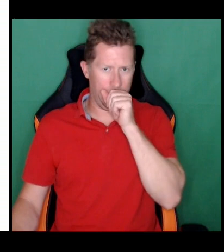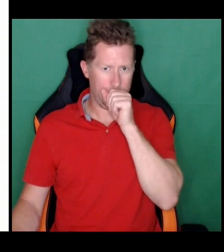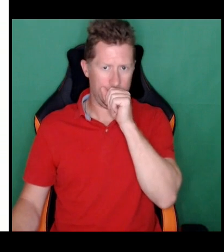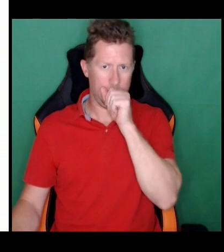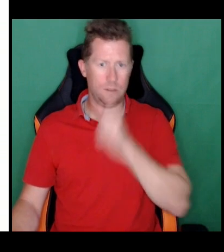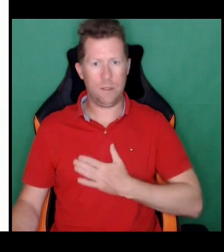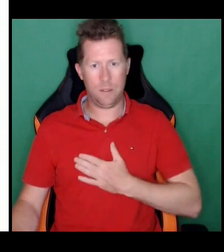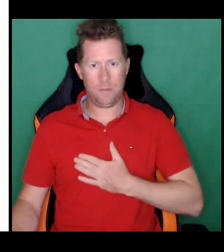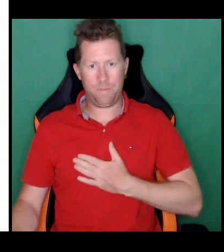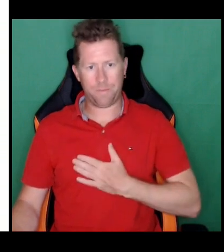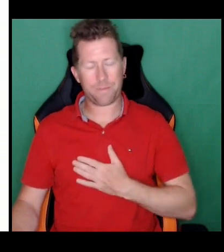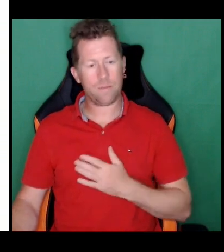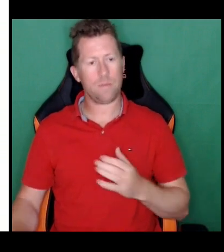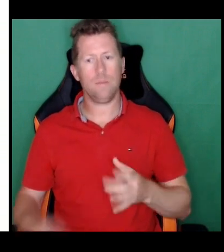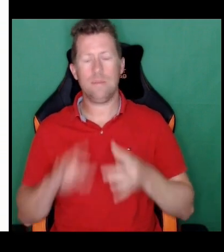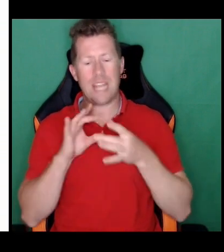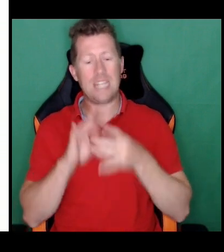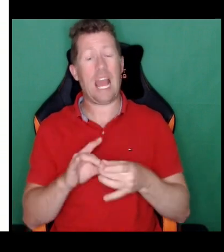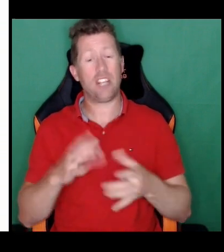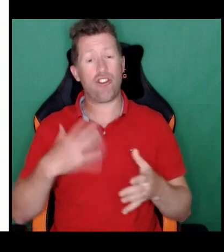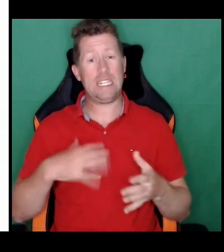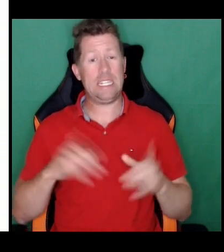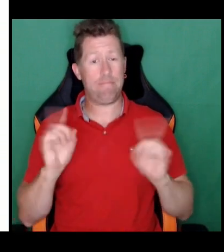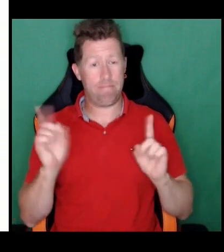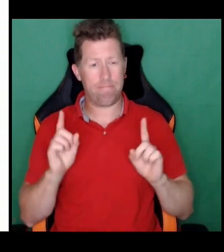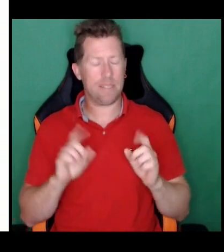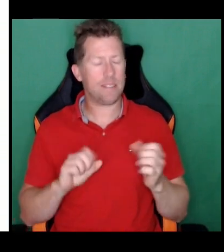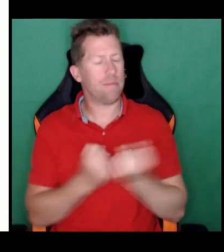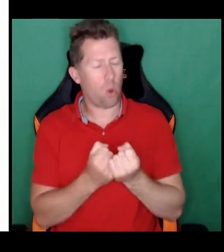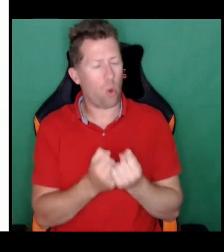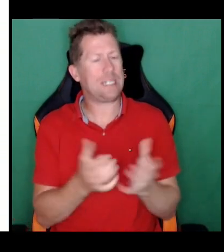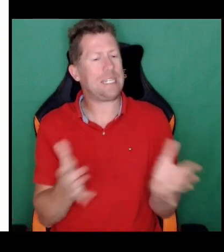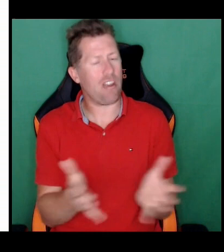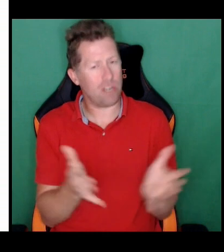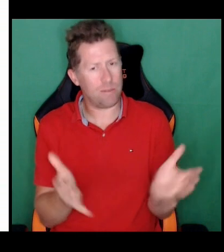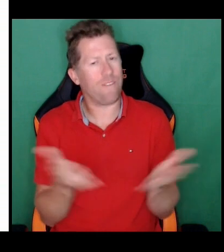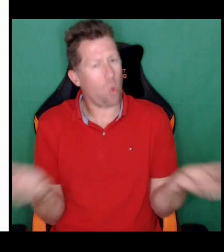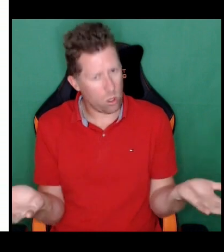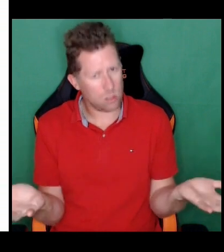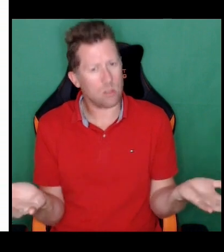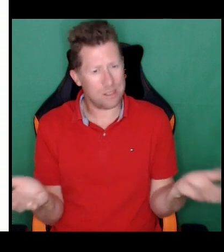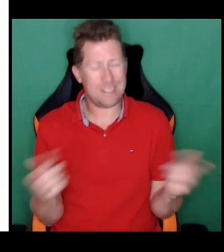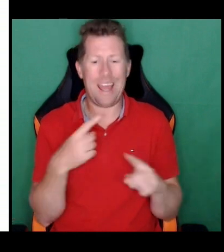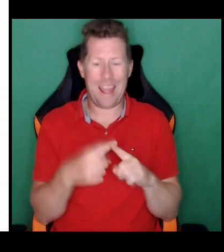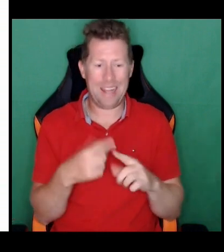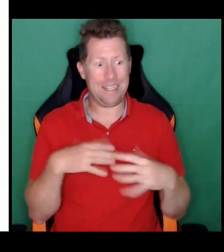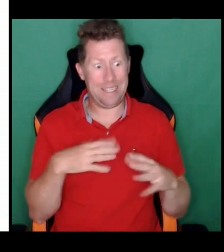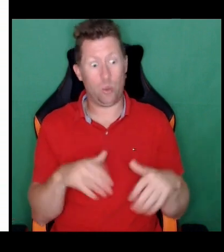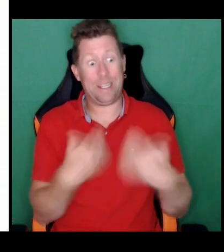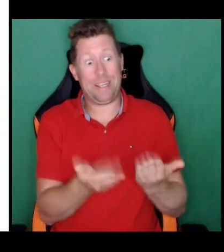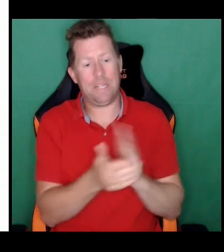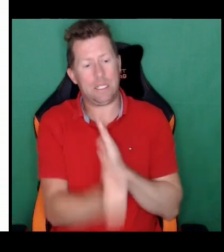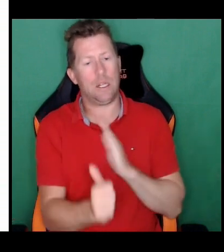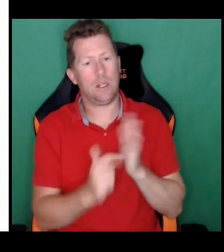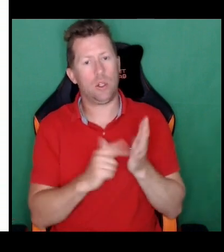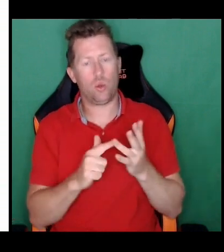So what do the attached need? Support and encouragement, certainly, and skills to build their confidence and capability